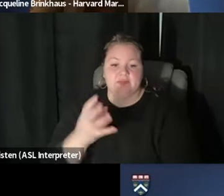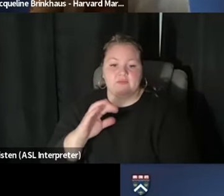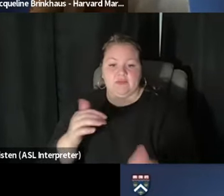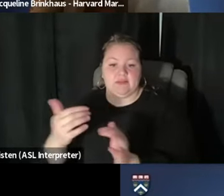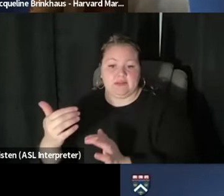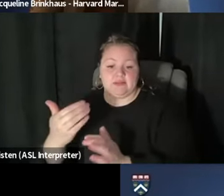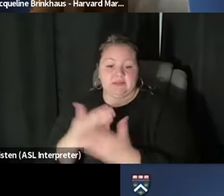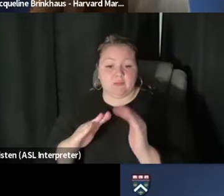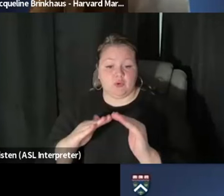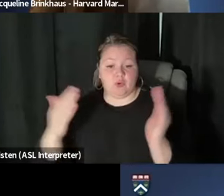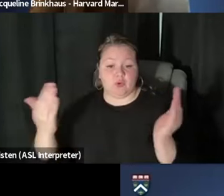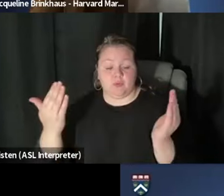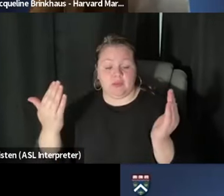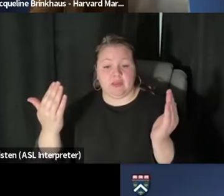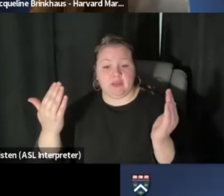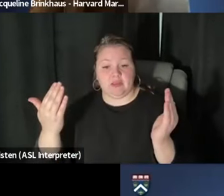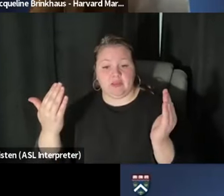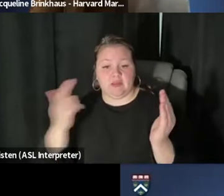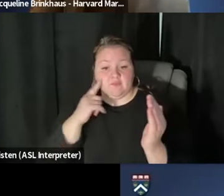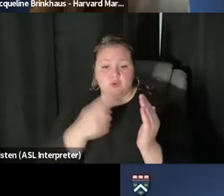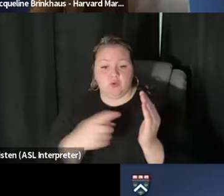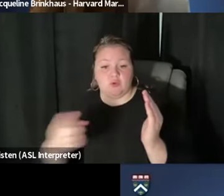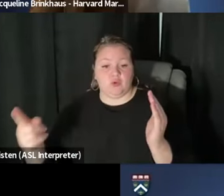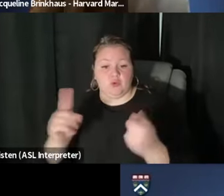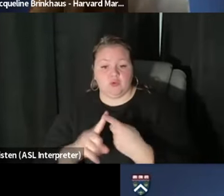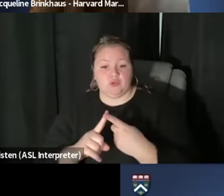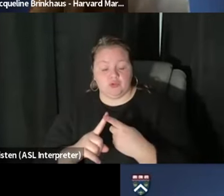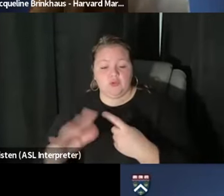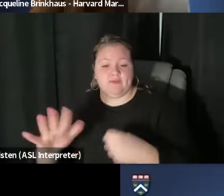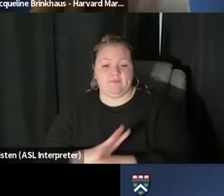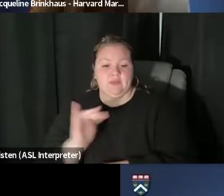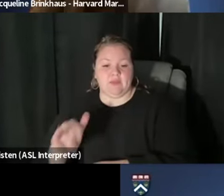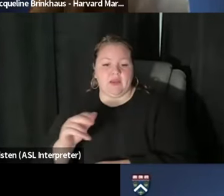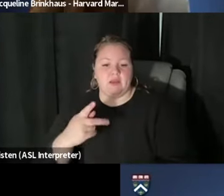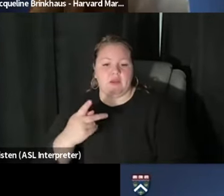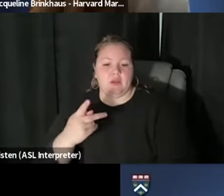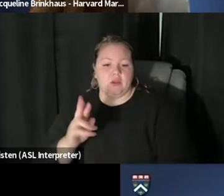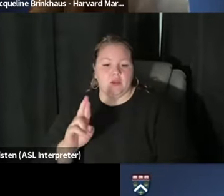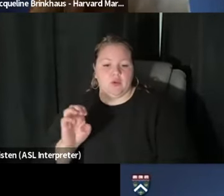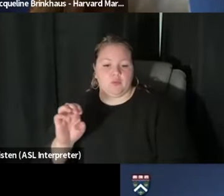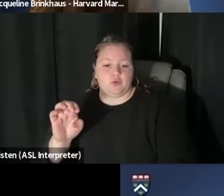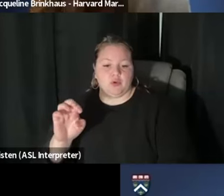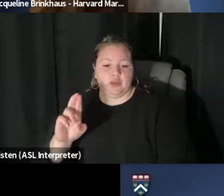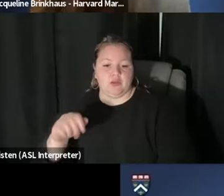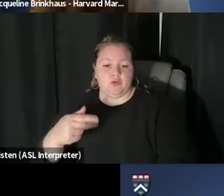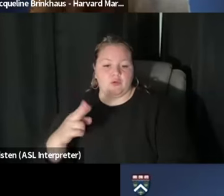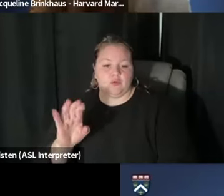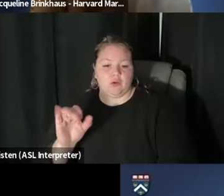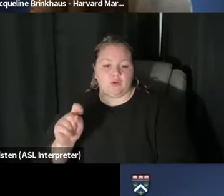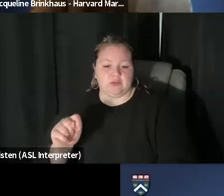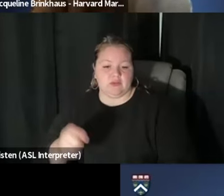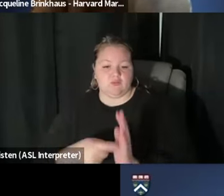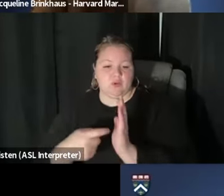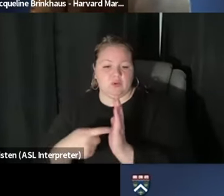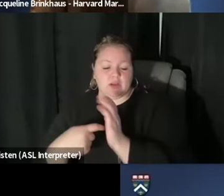open courses for you to fulfill the prerequisite requirements. For example,